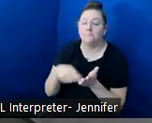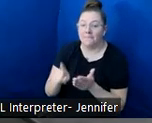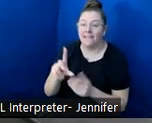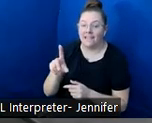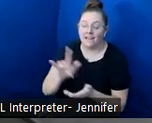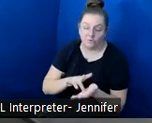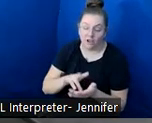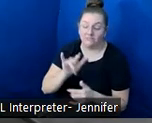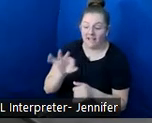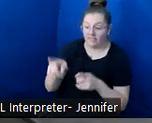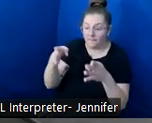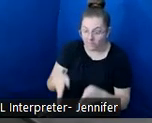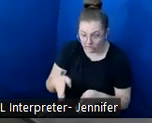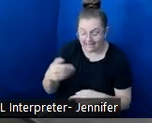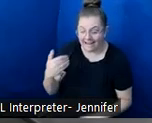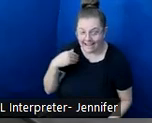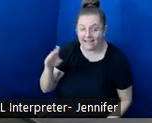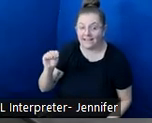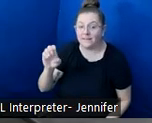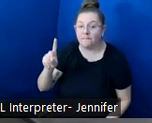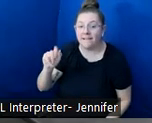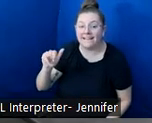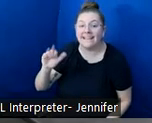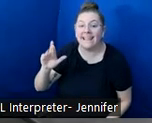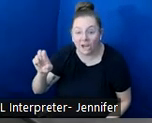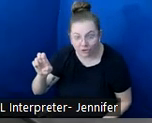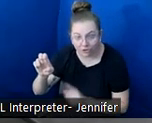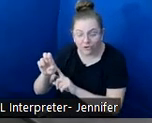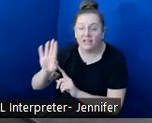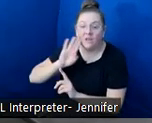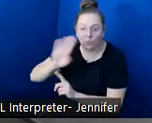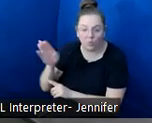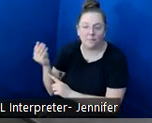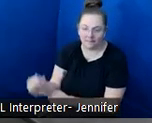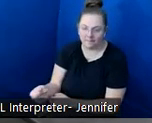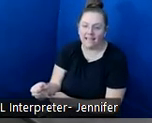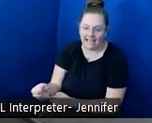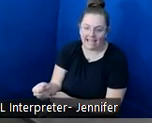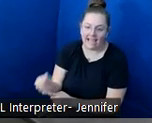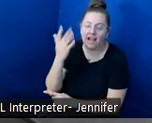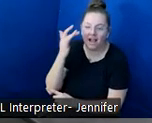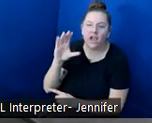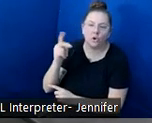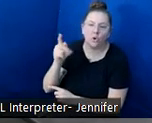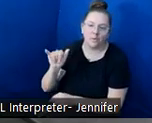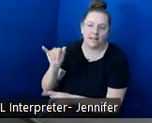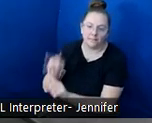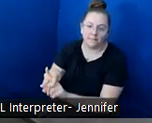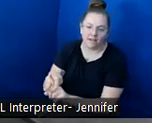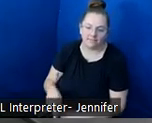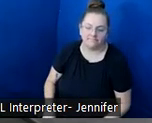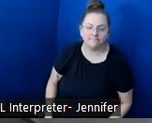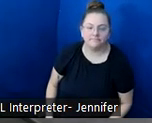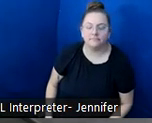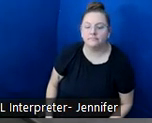person is on Medicare, they will be paying for the prescription drugs because copays apply. Now, in